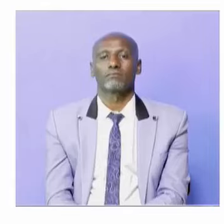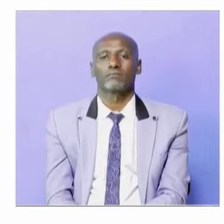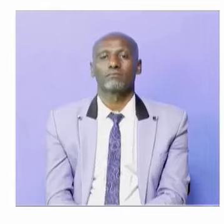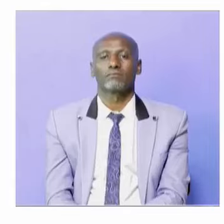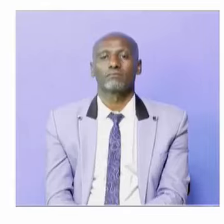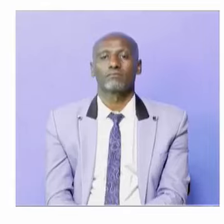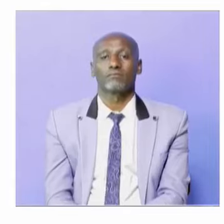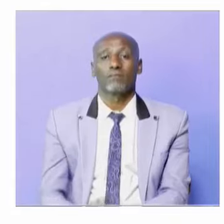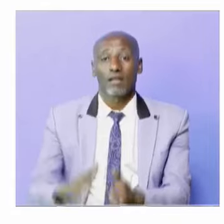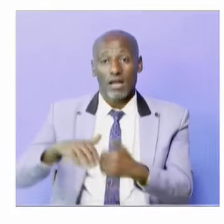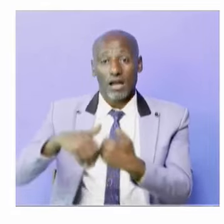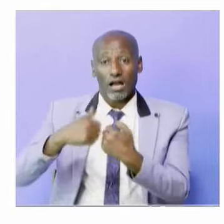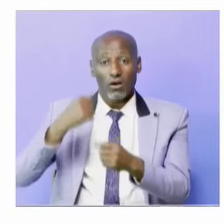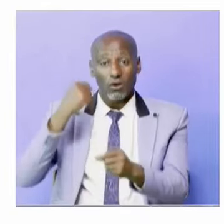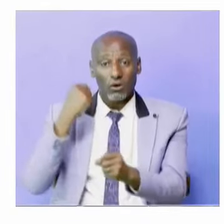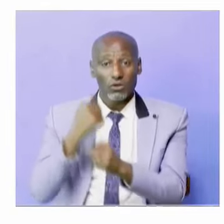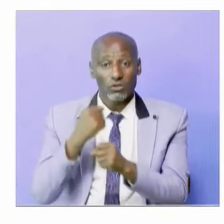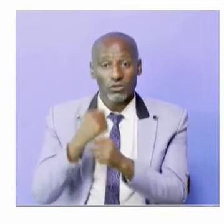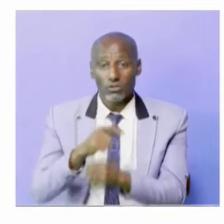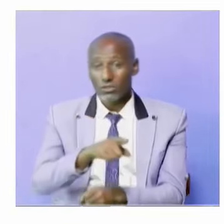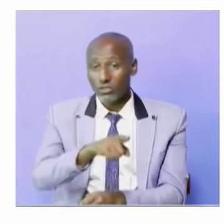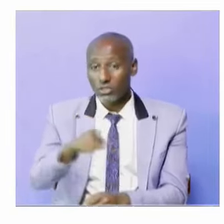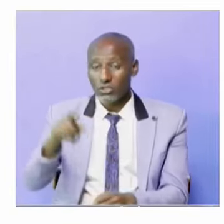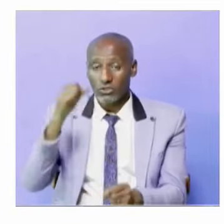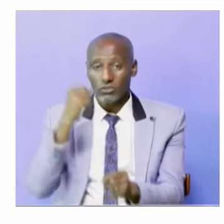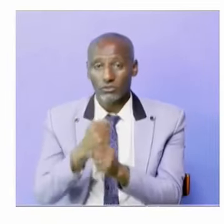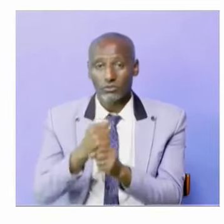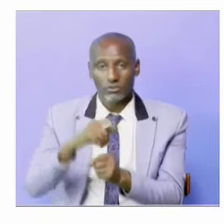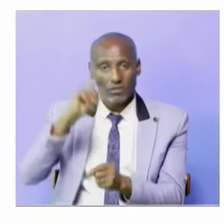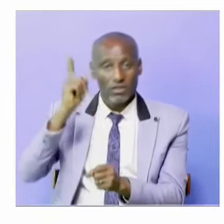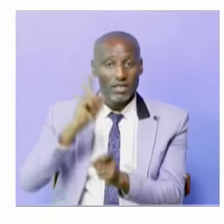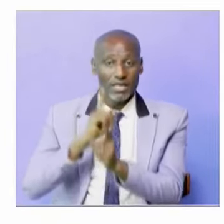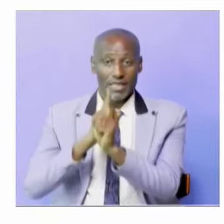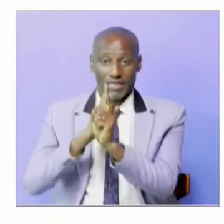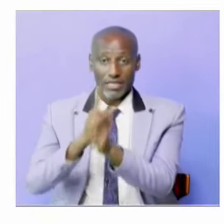And how do you do? What the response will be?